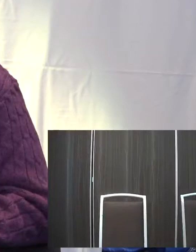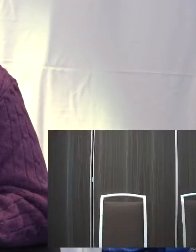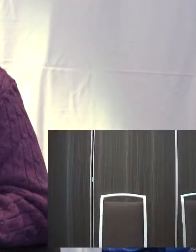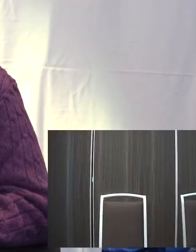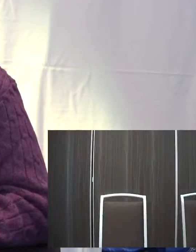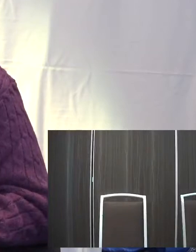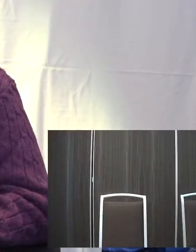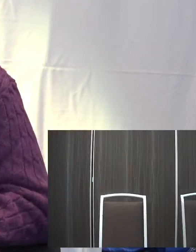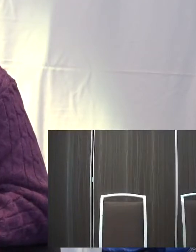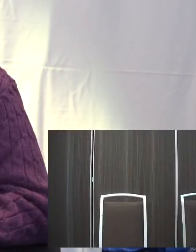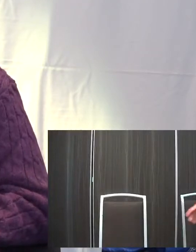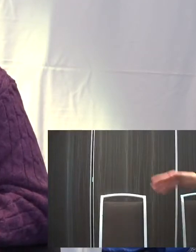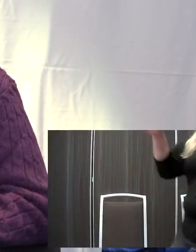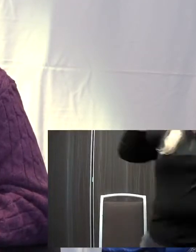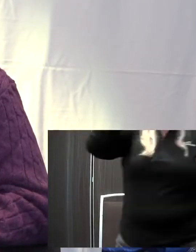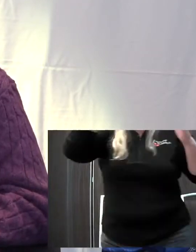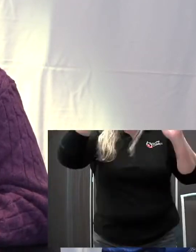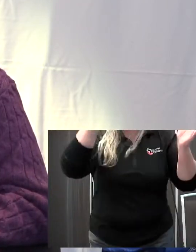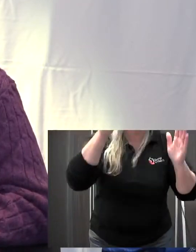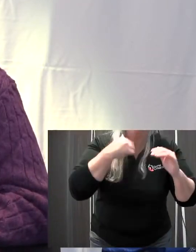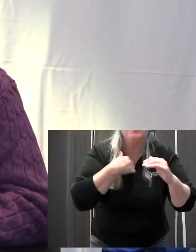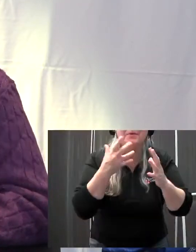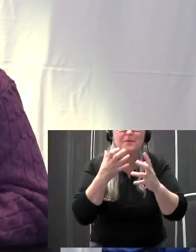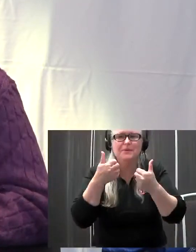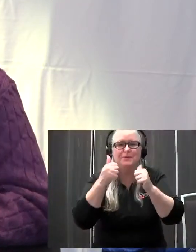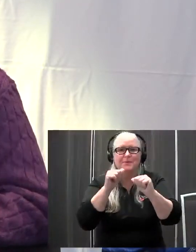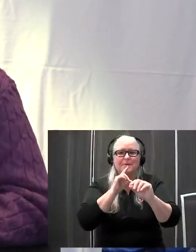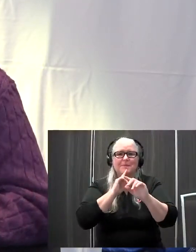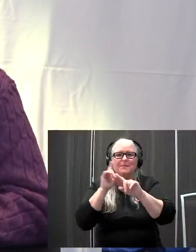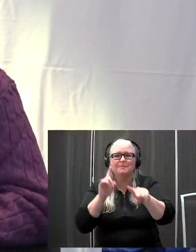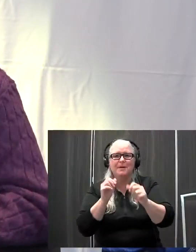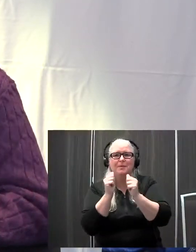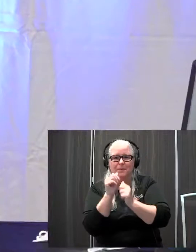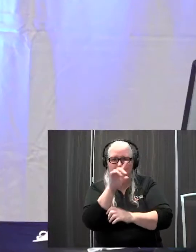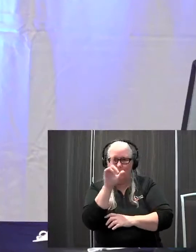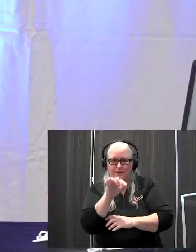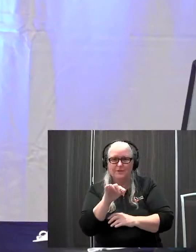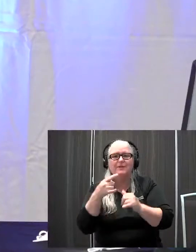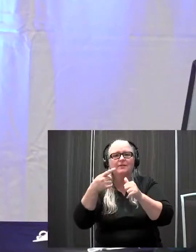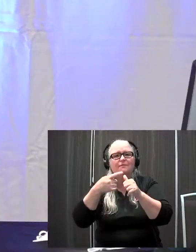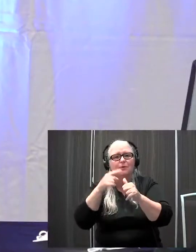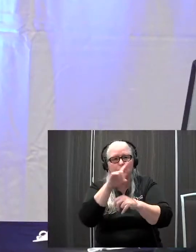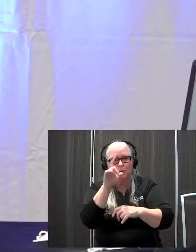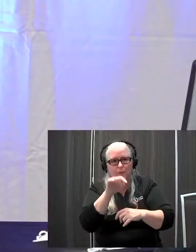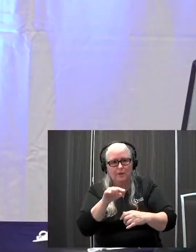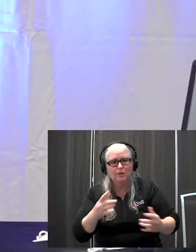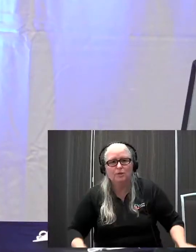to questions because I know that's the content that people are interested in. So the first question was about